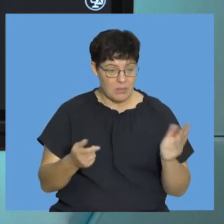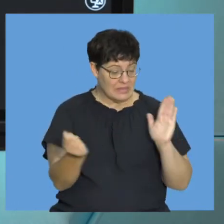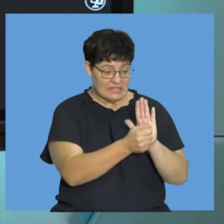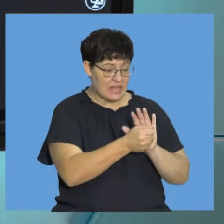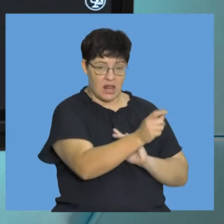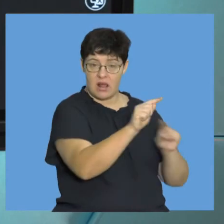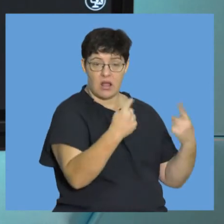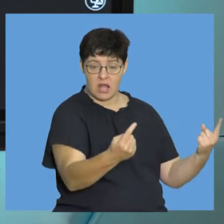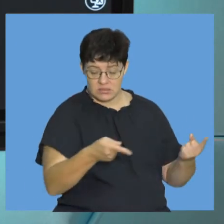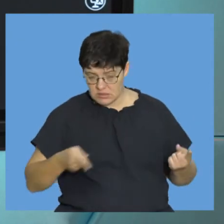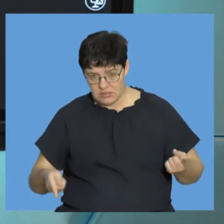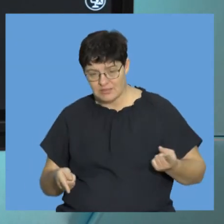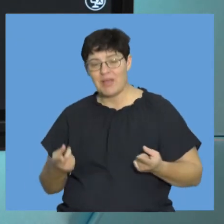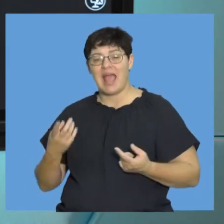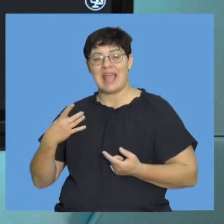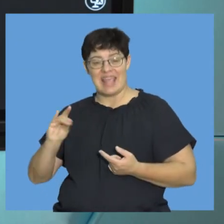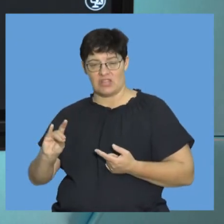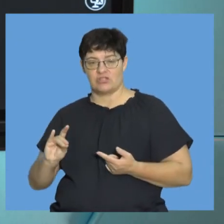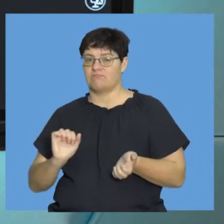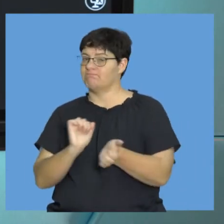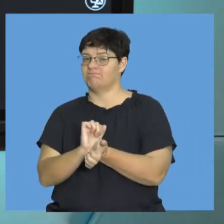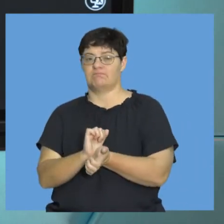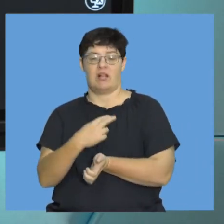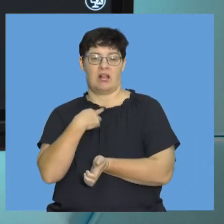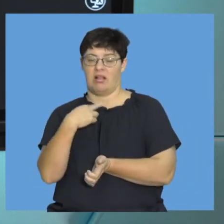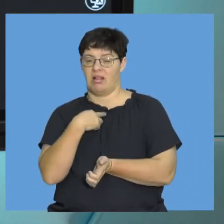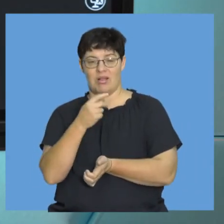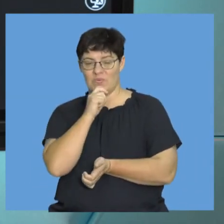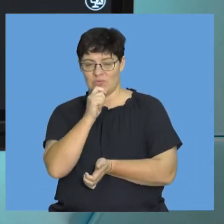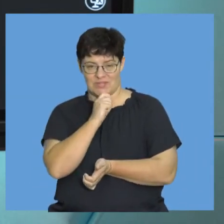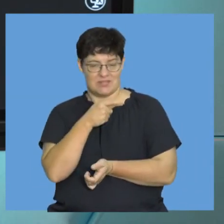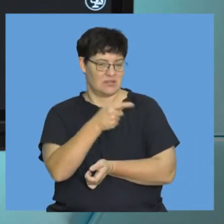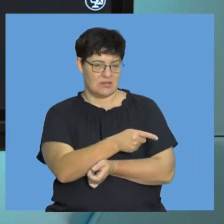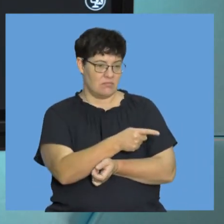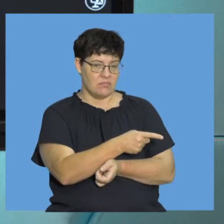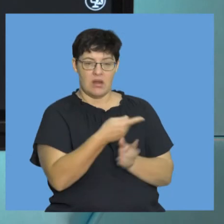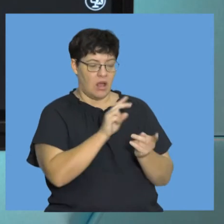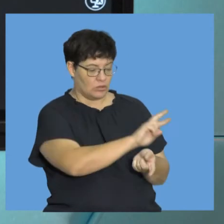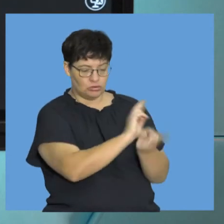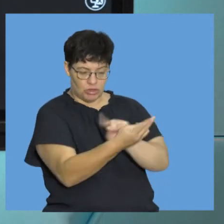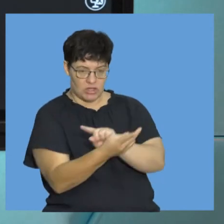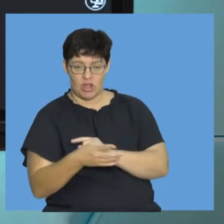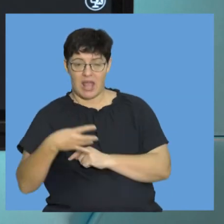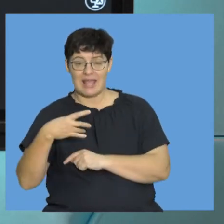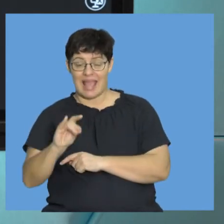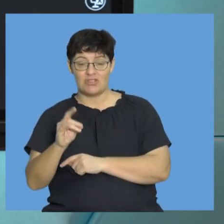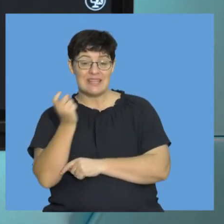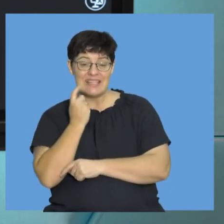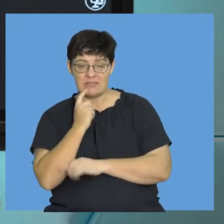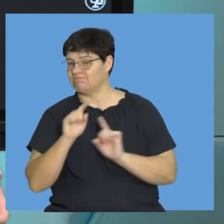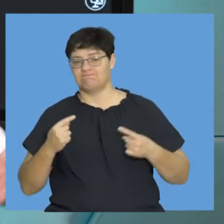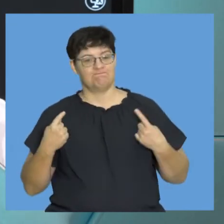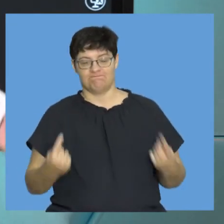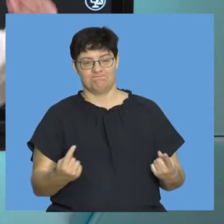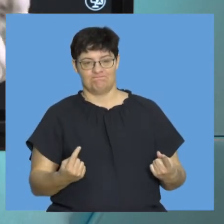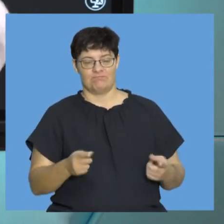to sell that stock, your cash will be tied up in an asset which you cannot convert into cash easily, because